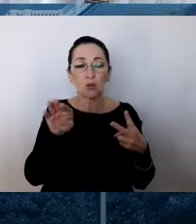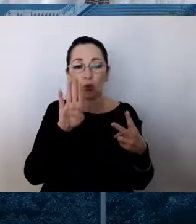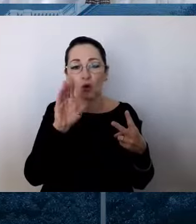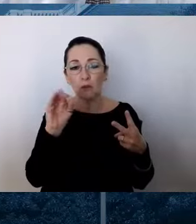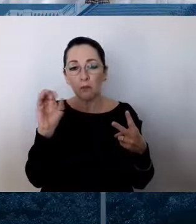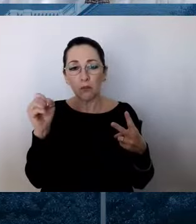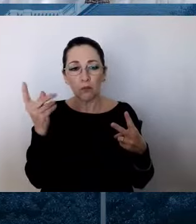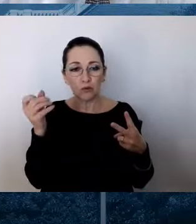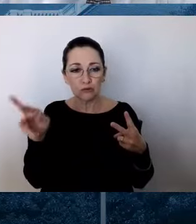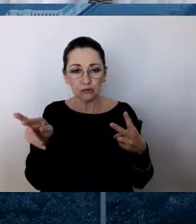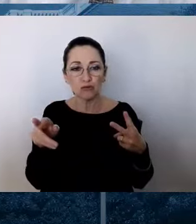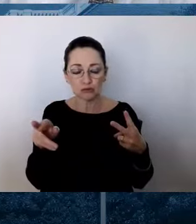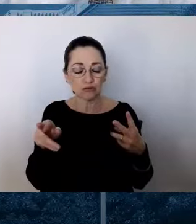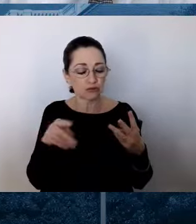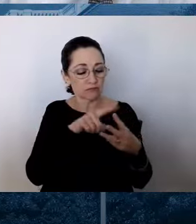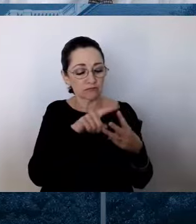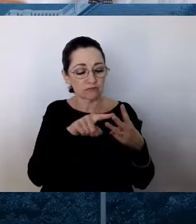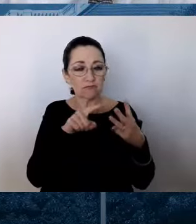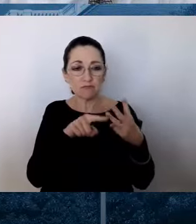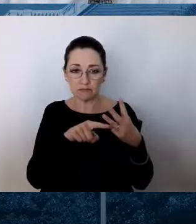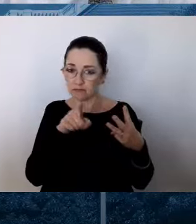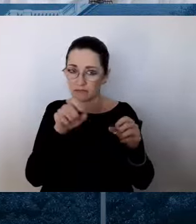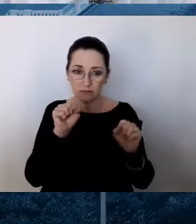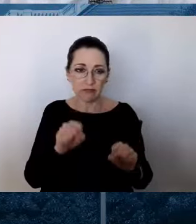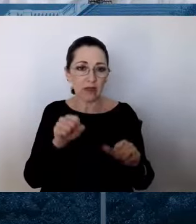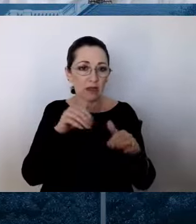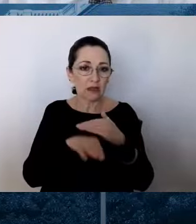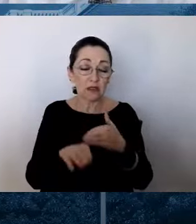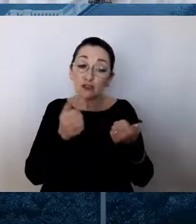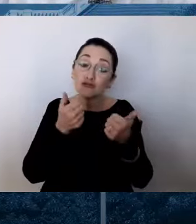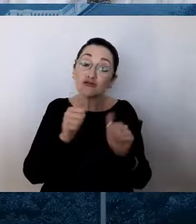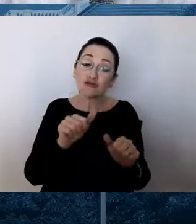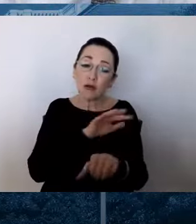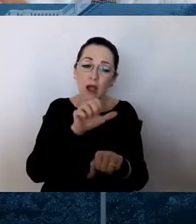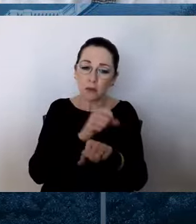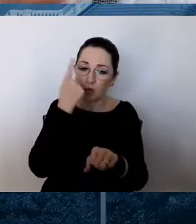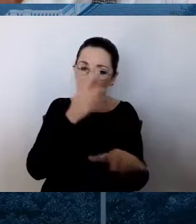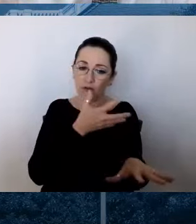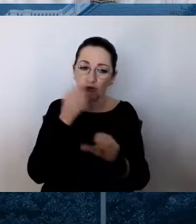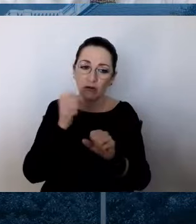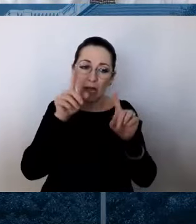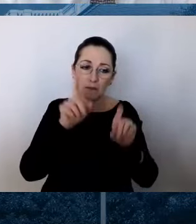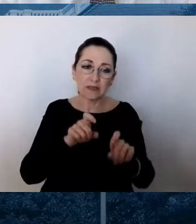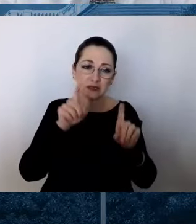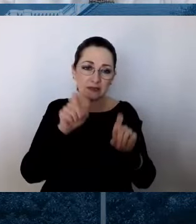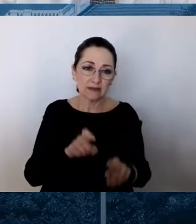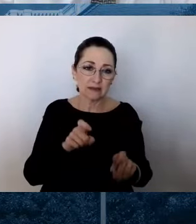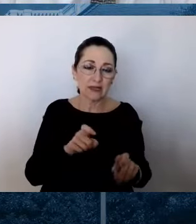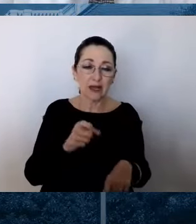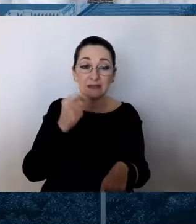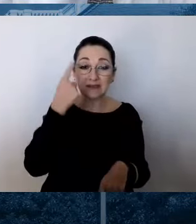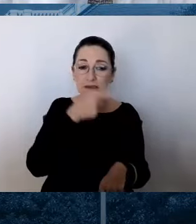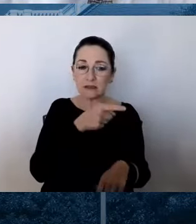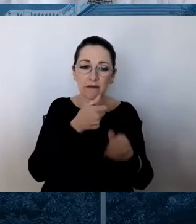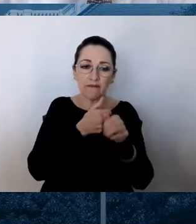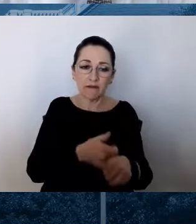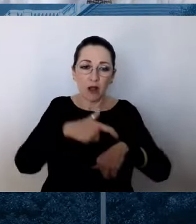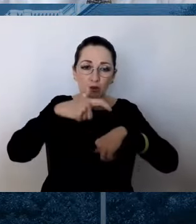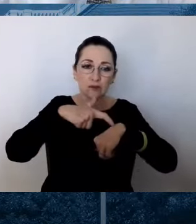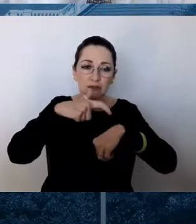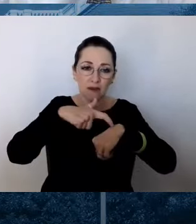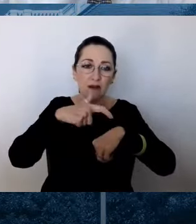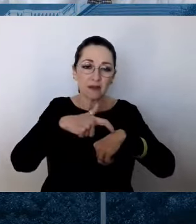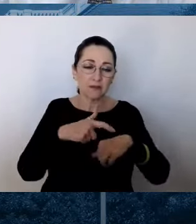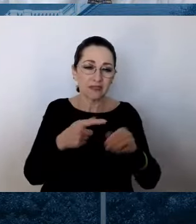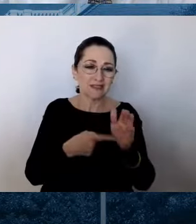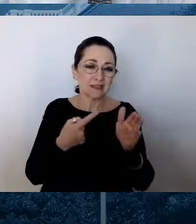So it's kind of your one-stop shop. Try and make an appointment for the rapid testing because there's a time that goes into that. So, sometimes later